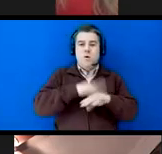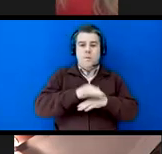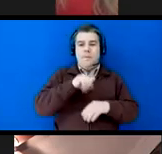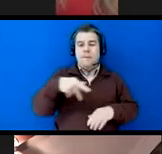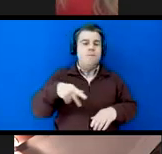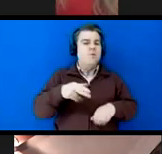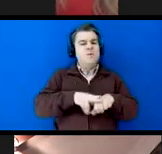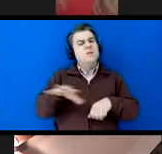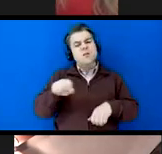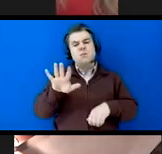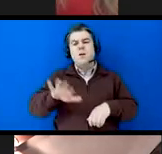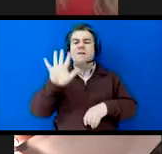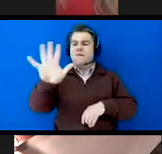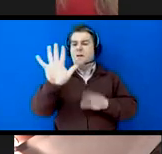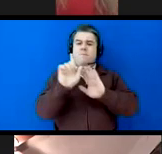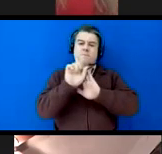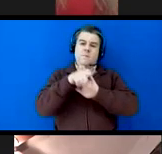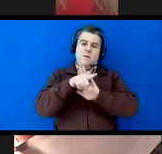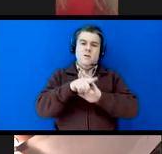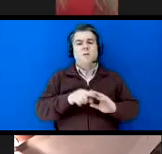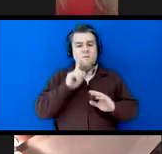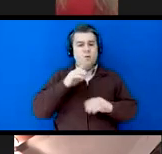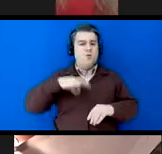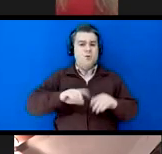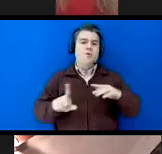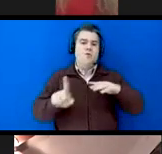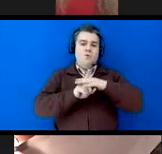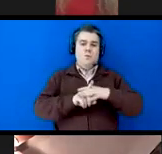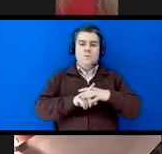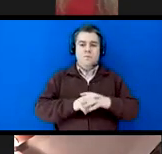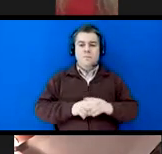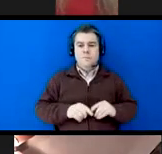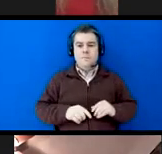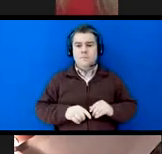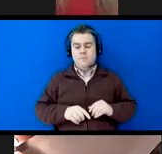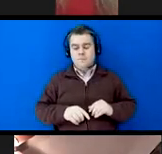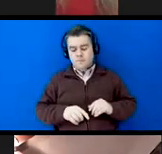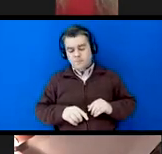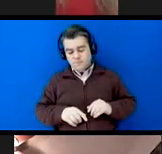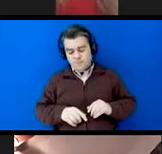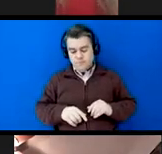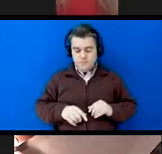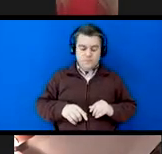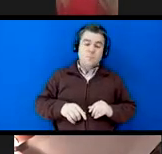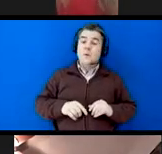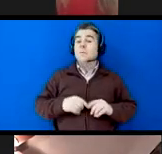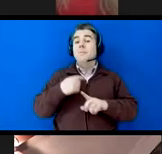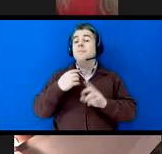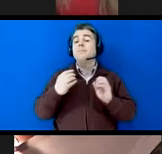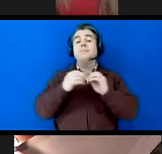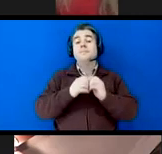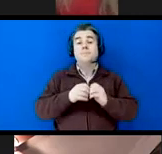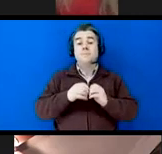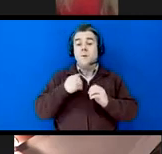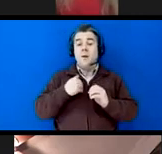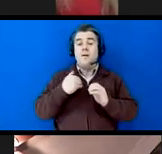takes approximately 5 minutes for the credits to show up into the app after you do that. In addition, you have a chronological